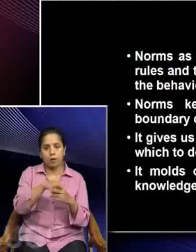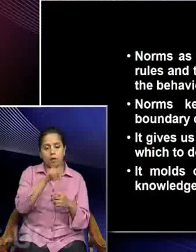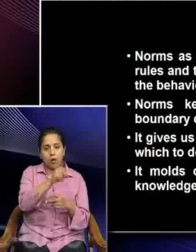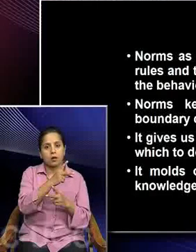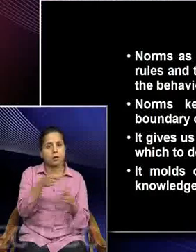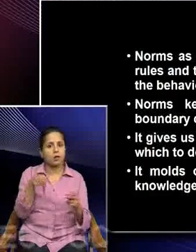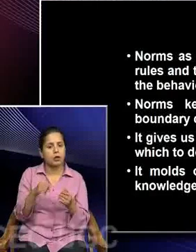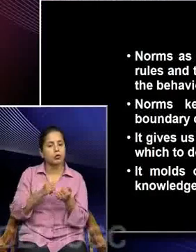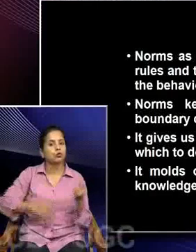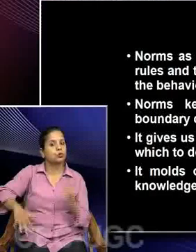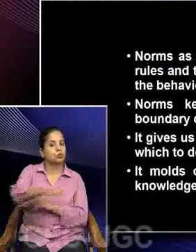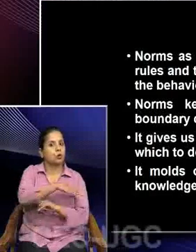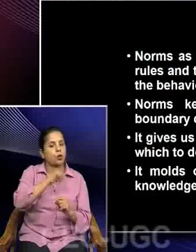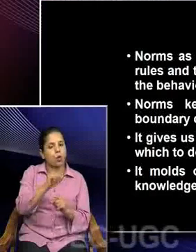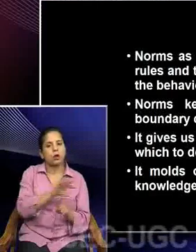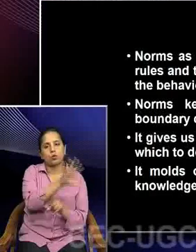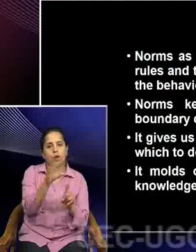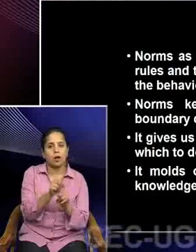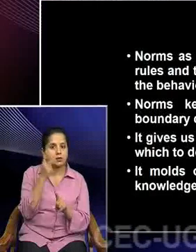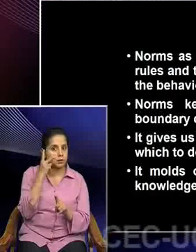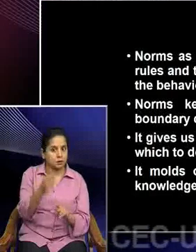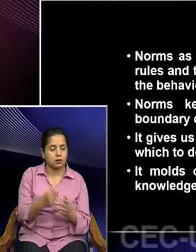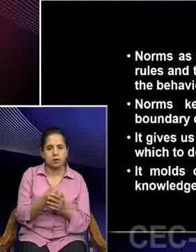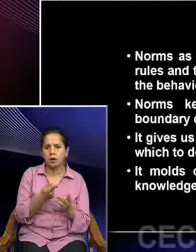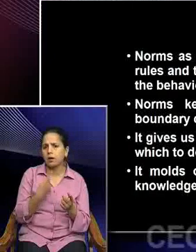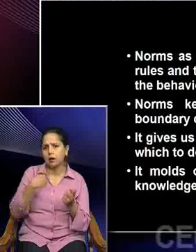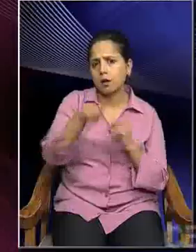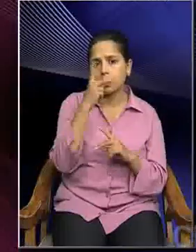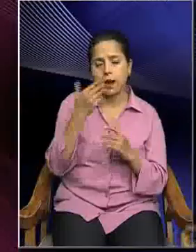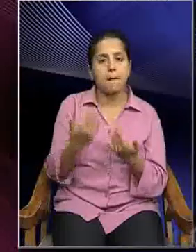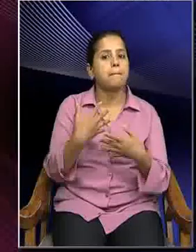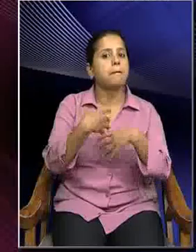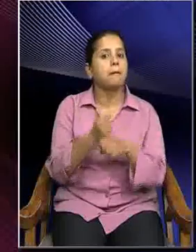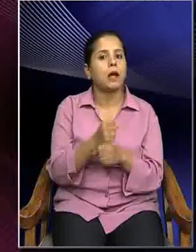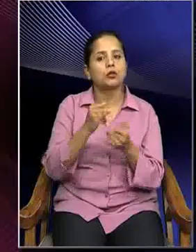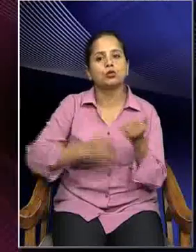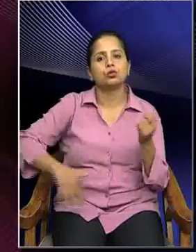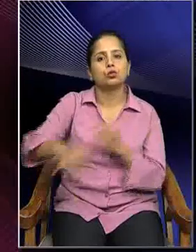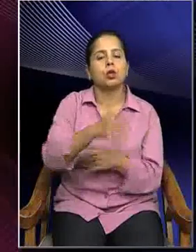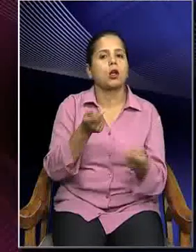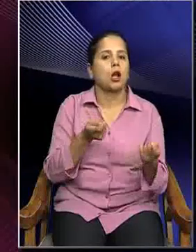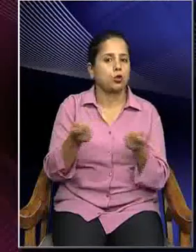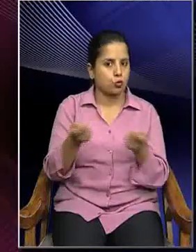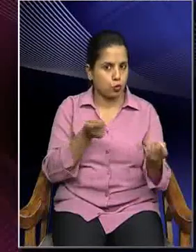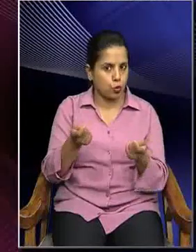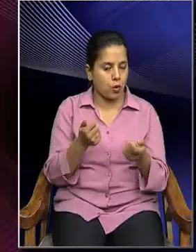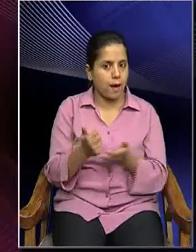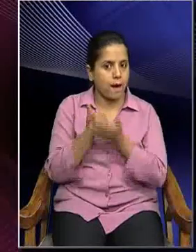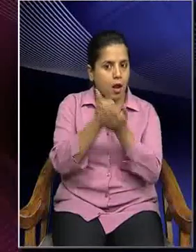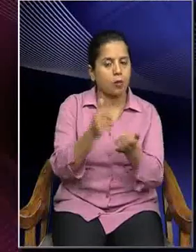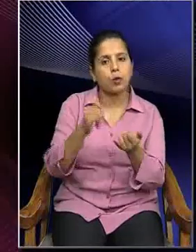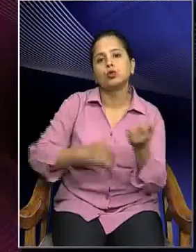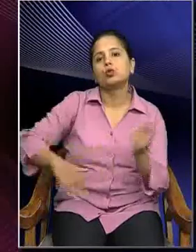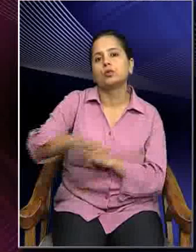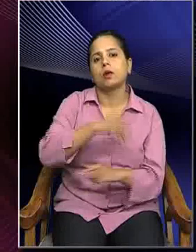of society and its culture. So basically it's a form of social control, helps the